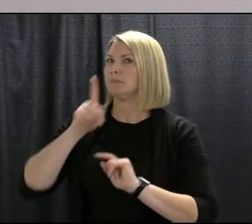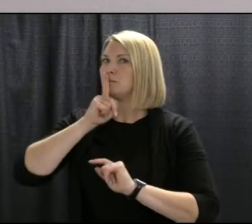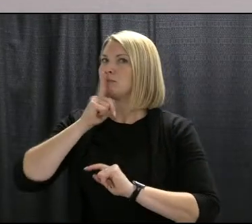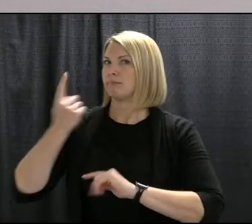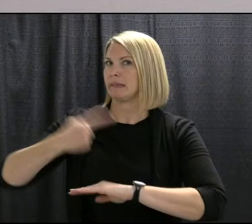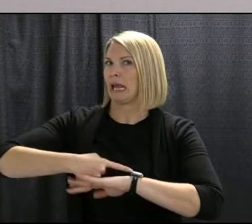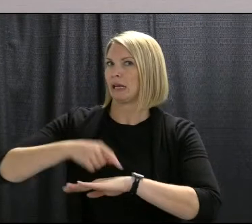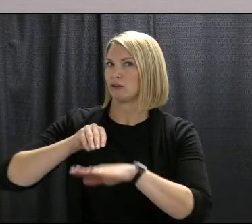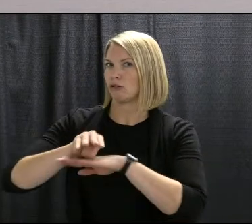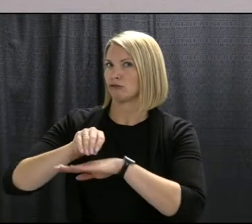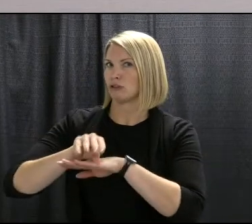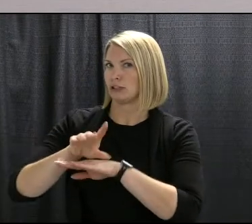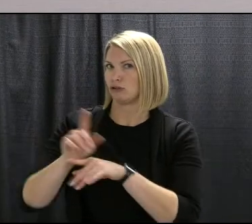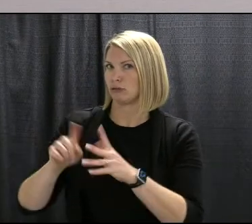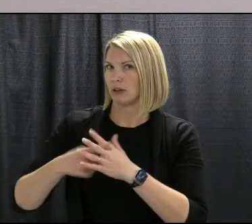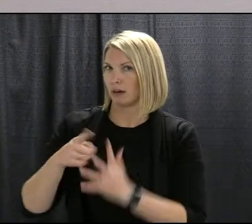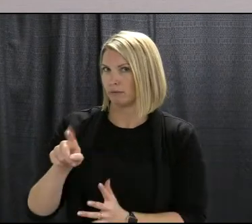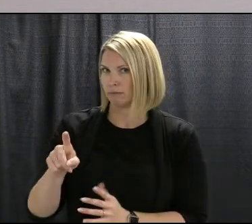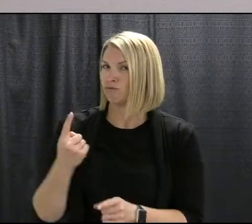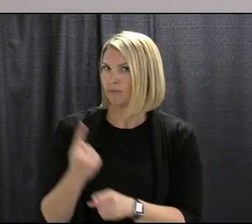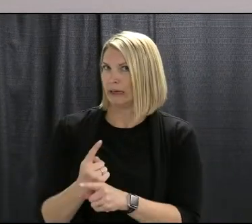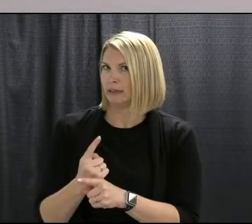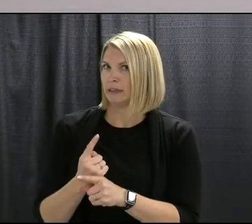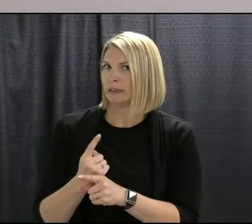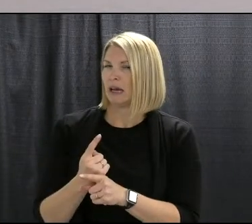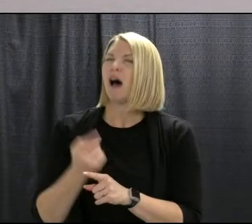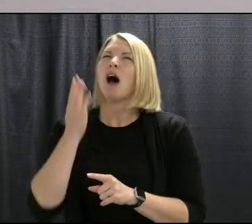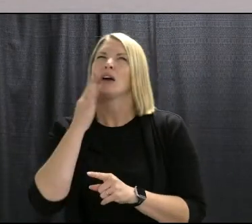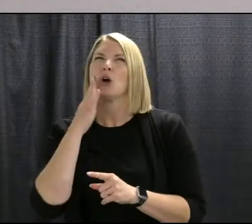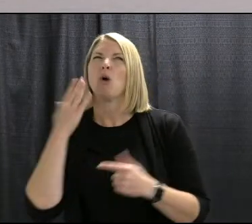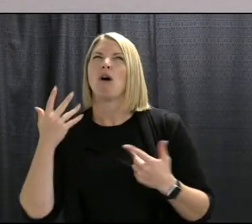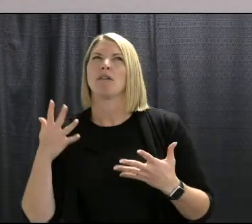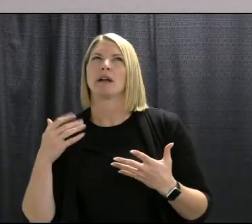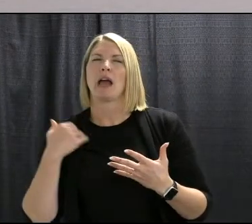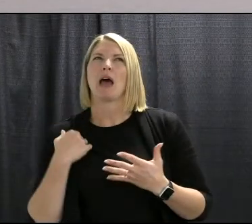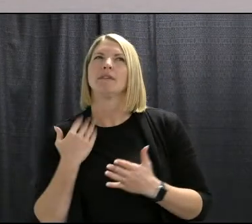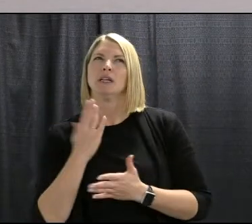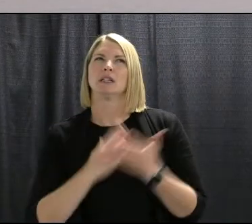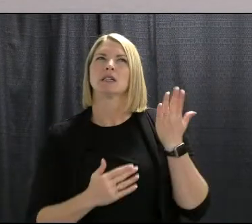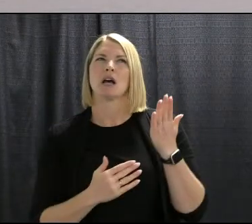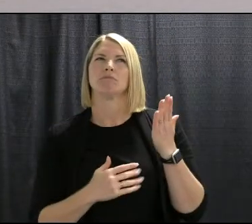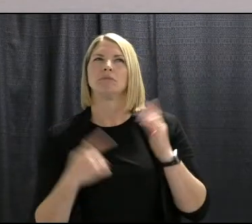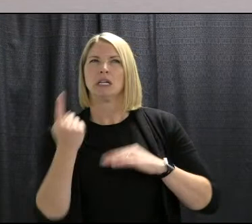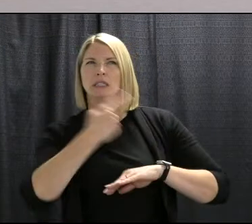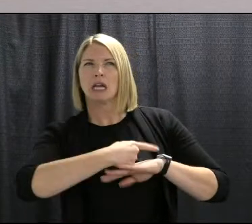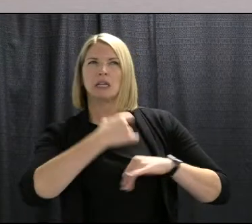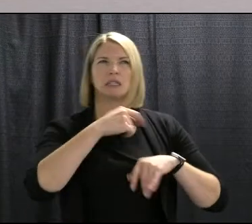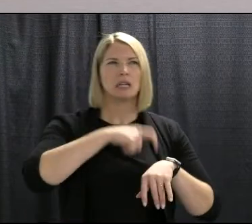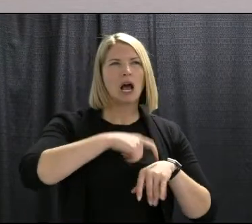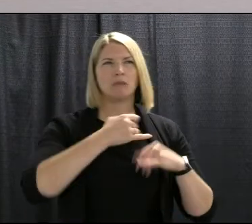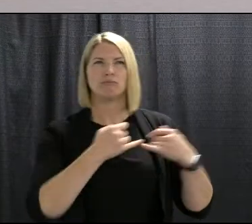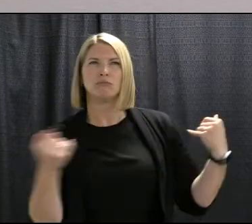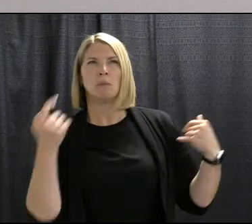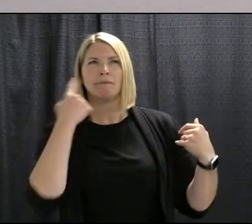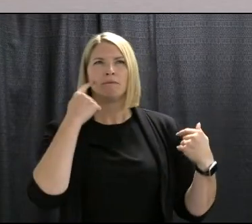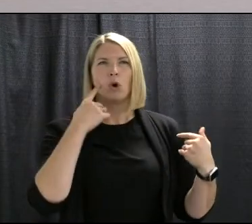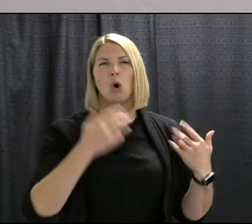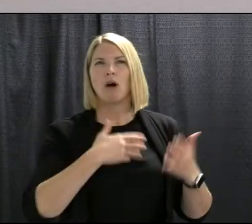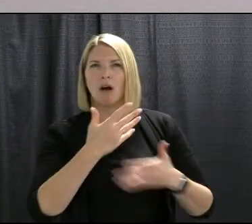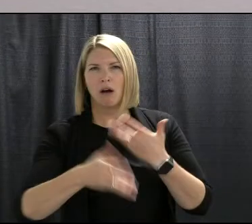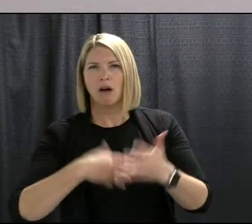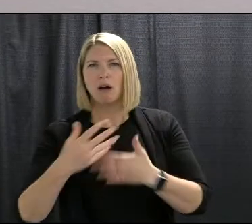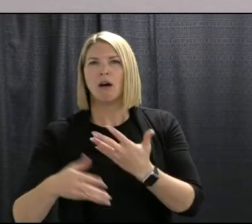done. Like, I know there were specific dates for some other things in the legislation, such as for core government. Will you commit to enacting the